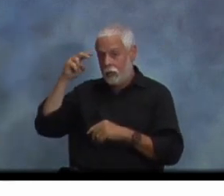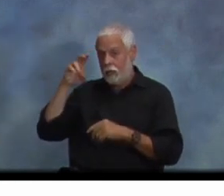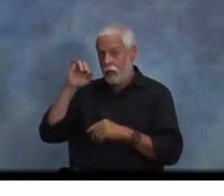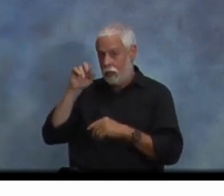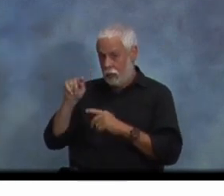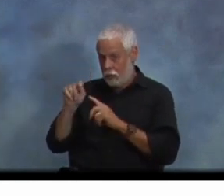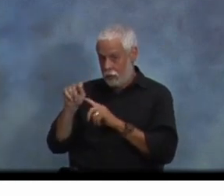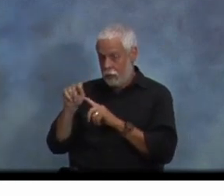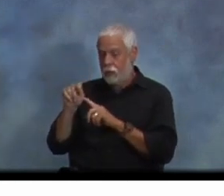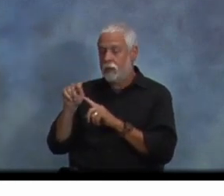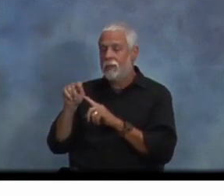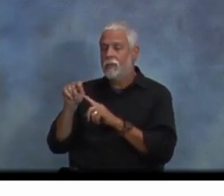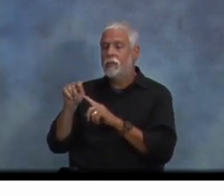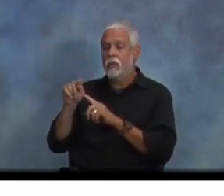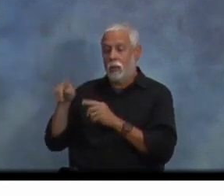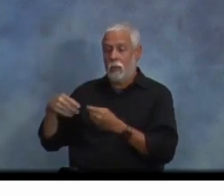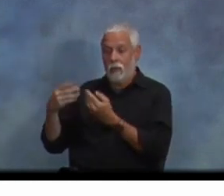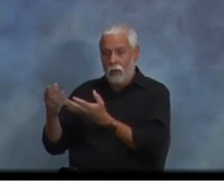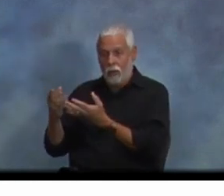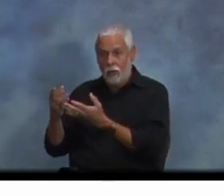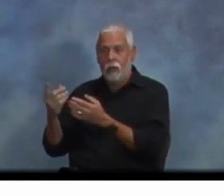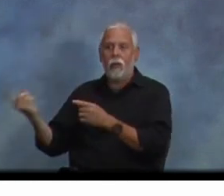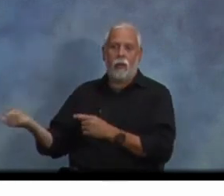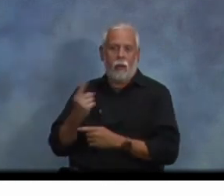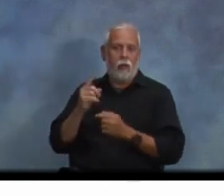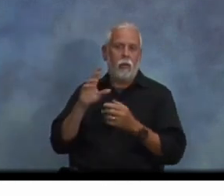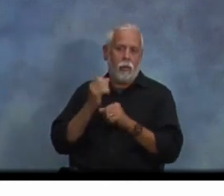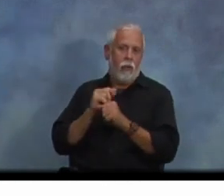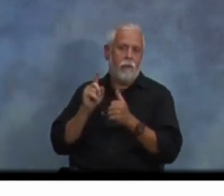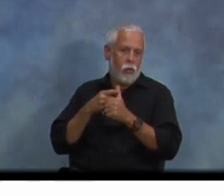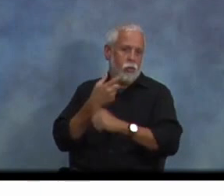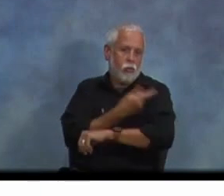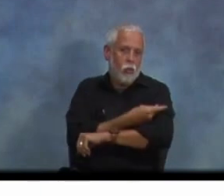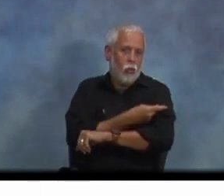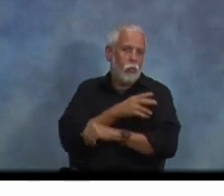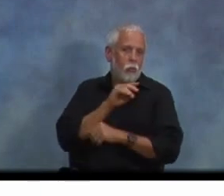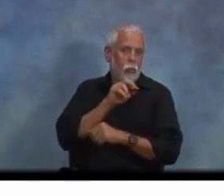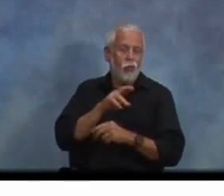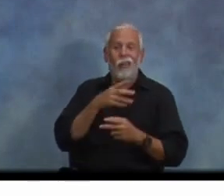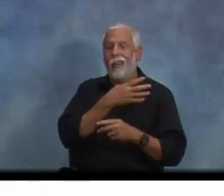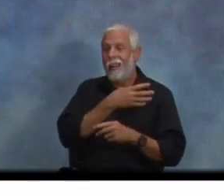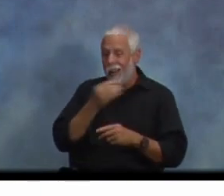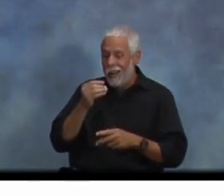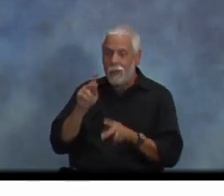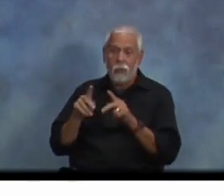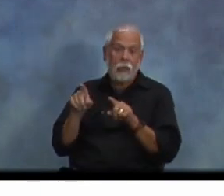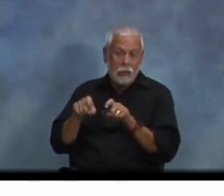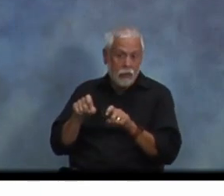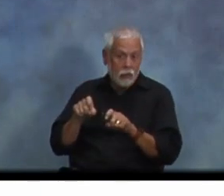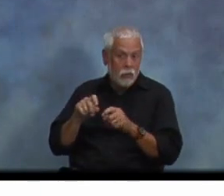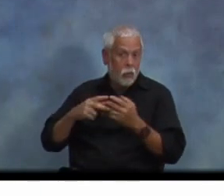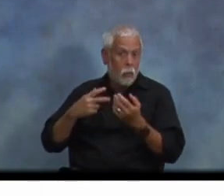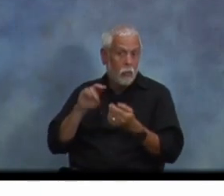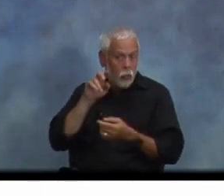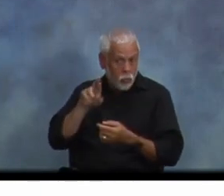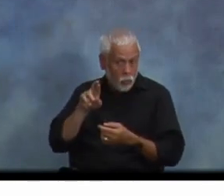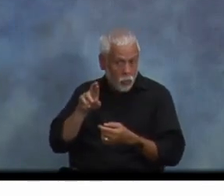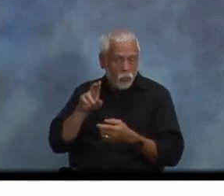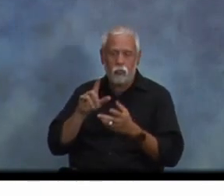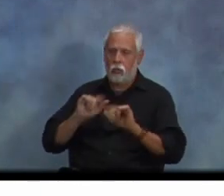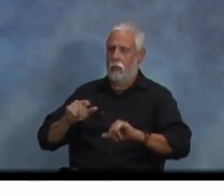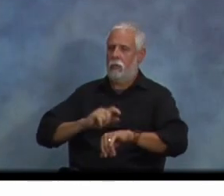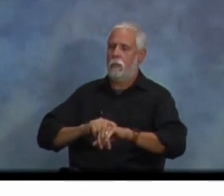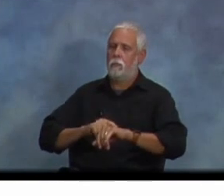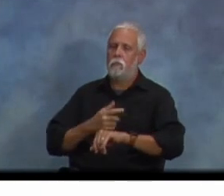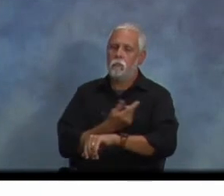event was providing could come and get their first dose at our booster site. And if folks also needed to get their booster dose,